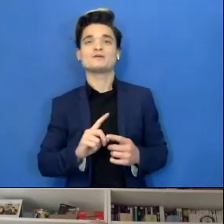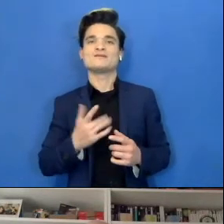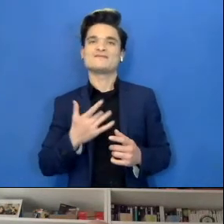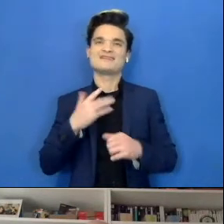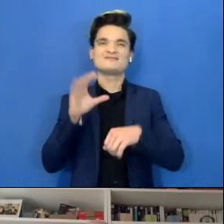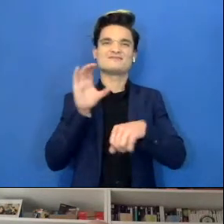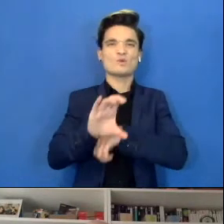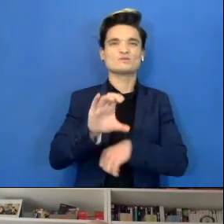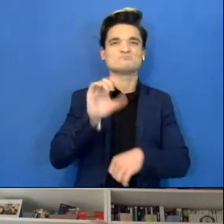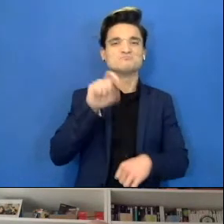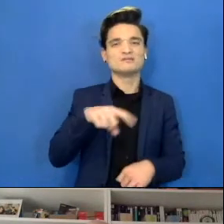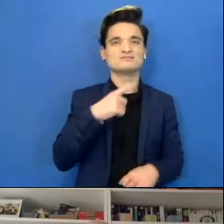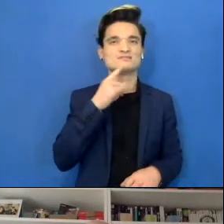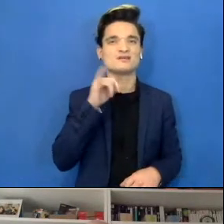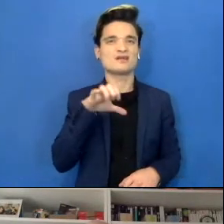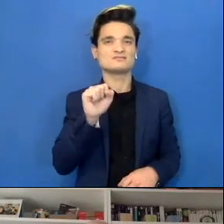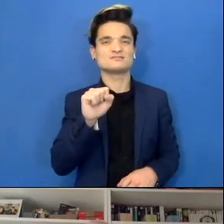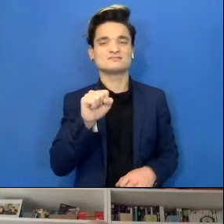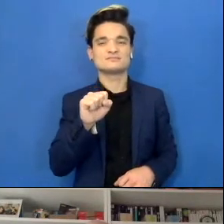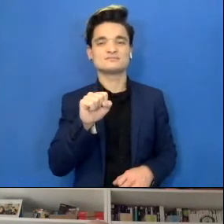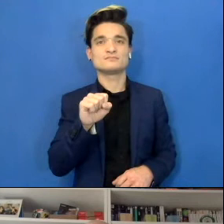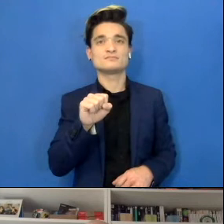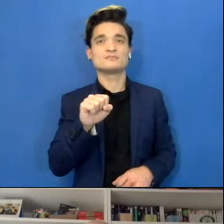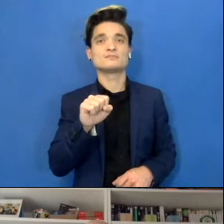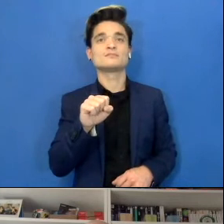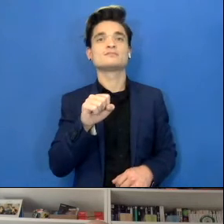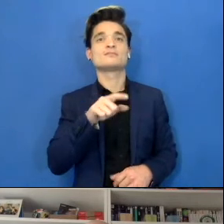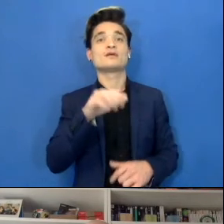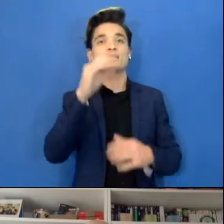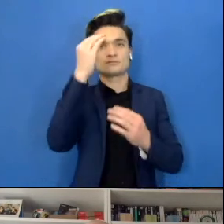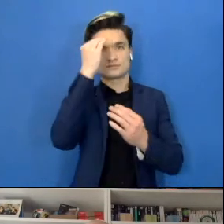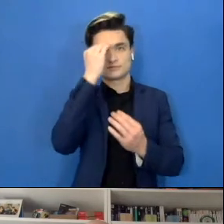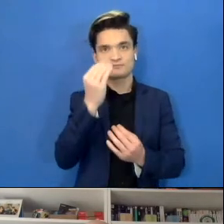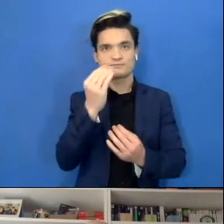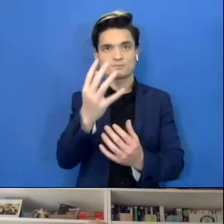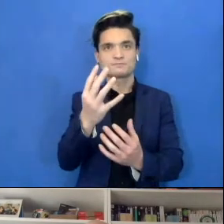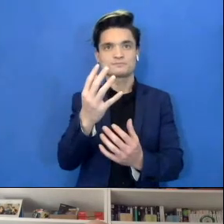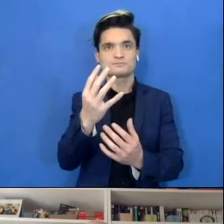uninformed yes. I say yes, but I didn't realize, oh my God, that's what you want me to do. No.